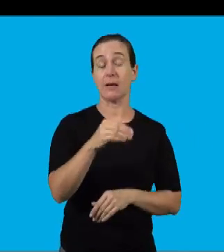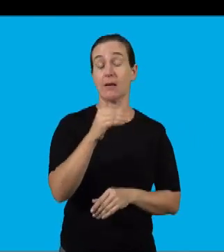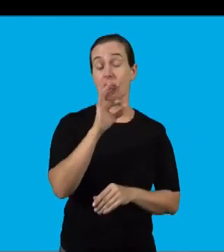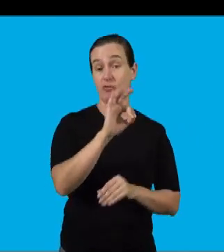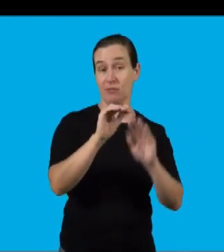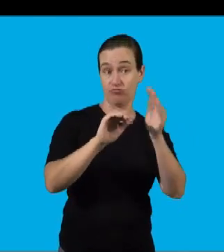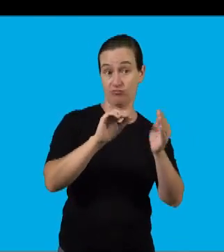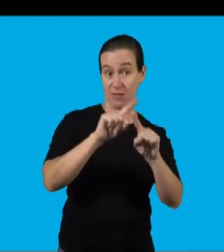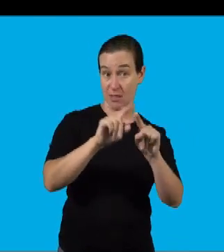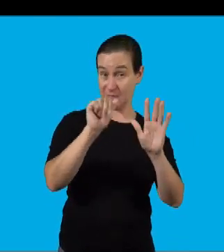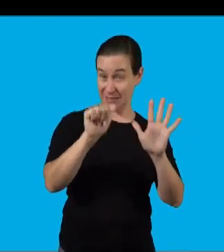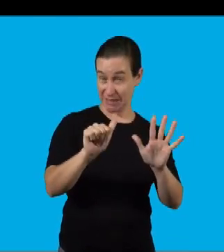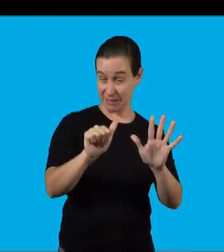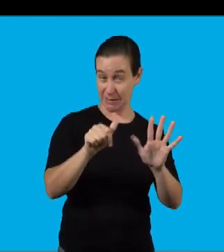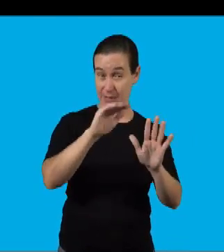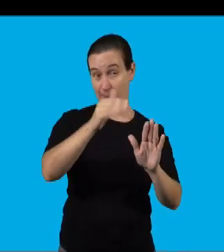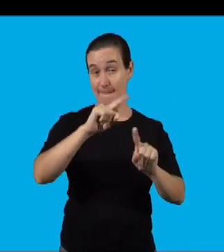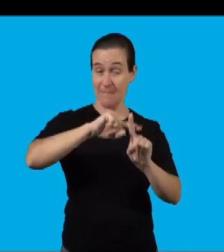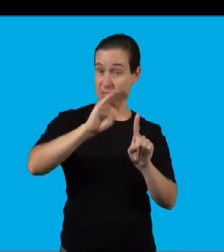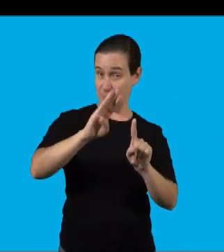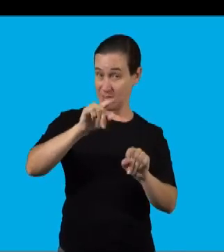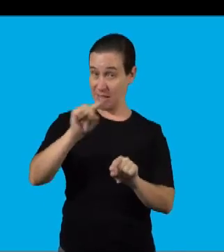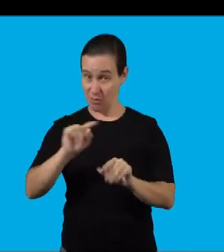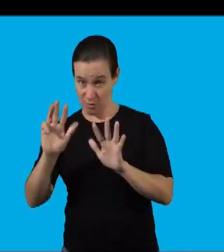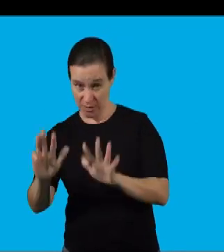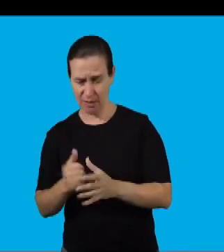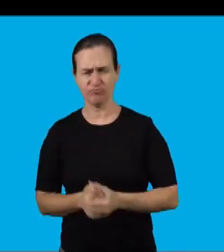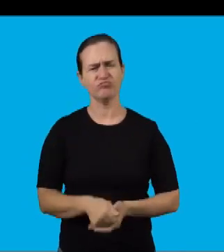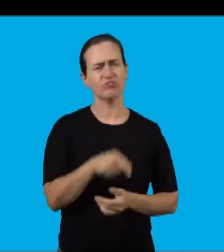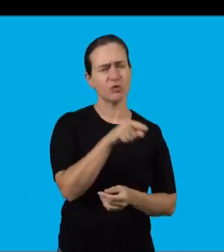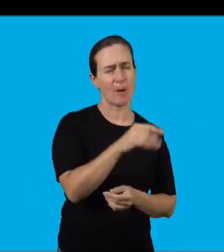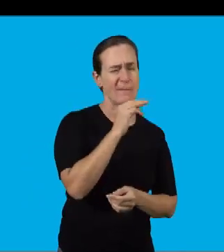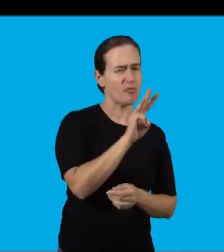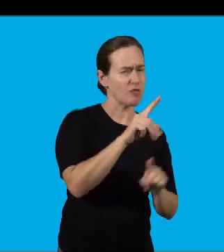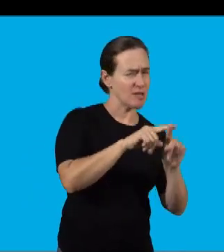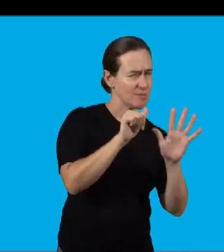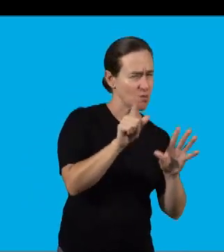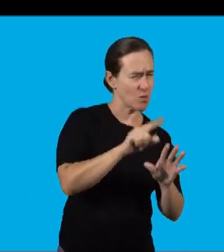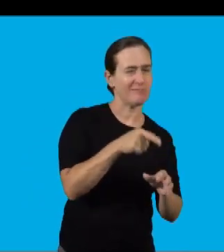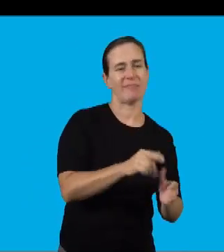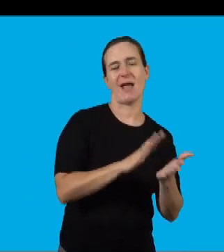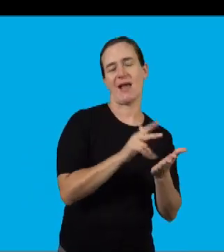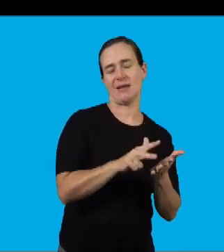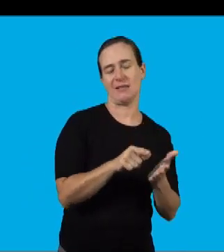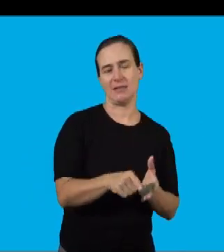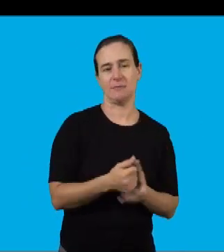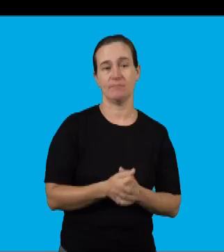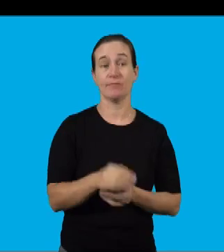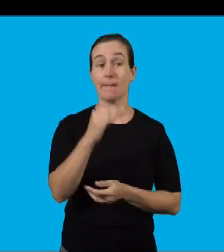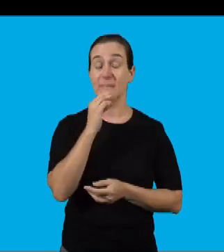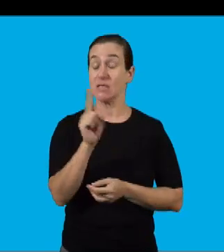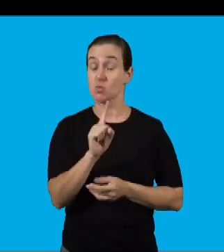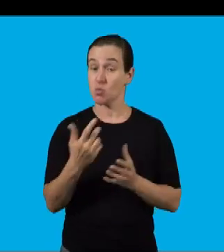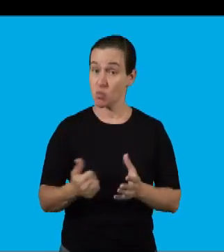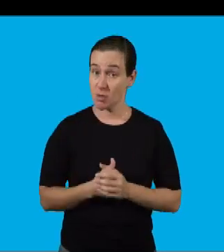the 9. Then 3 times 6 is going to be 18. That means that b is